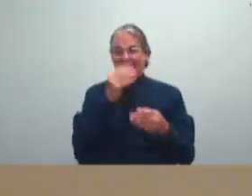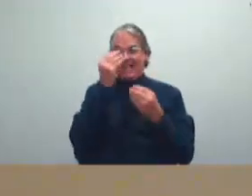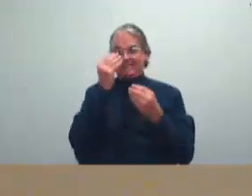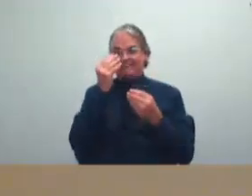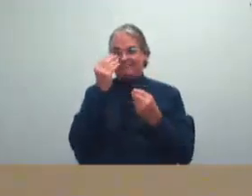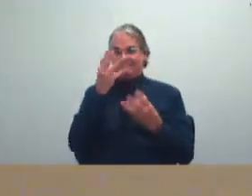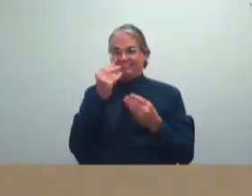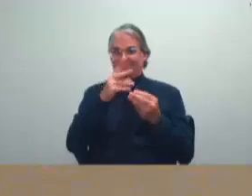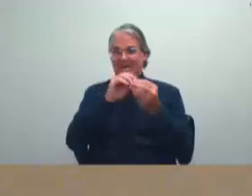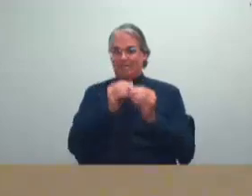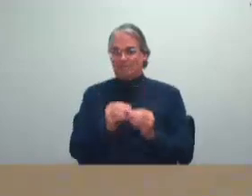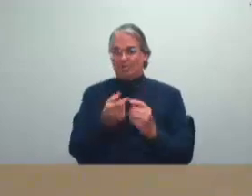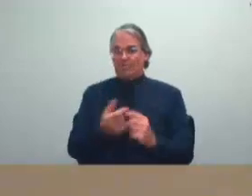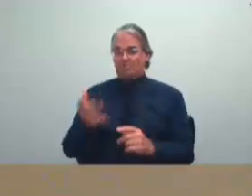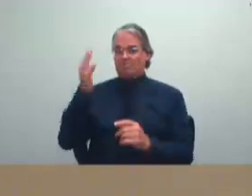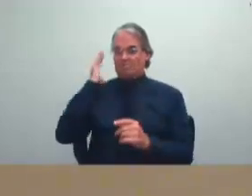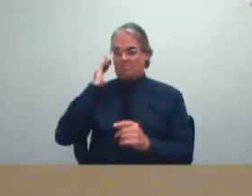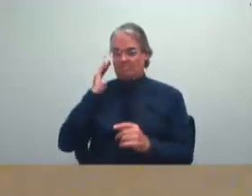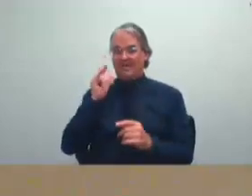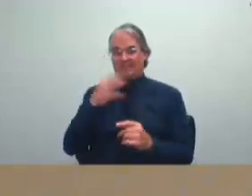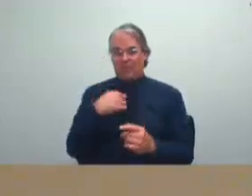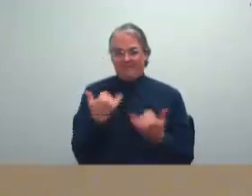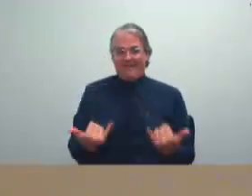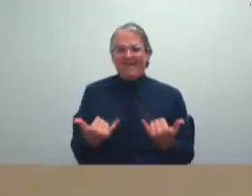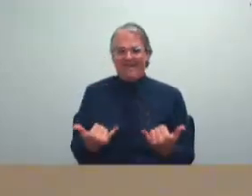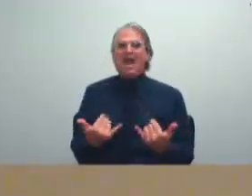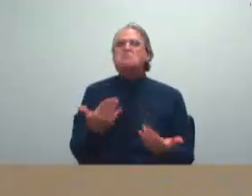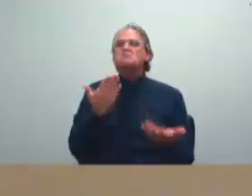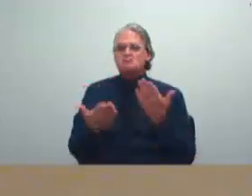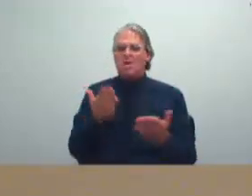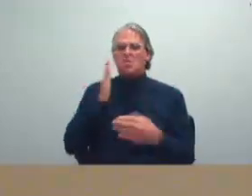but we can push it back, I think, into April,